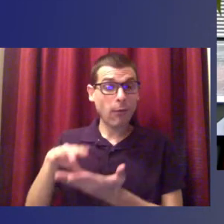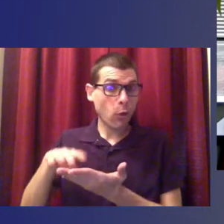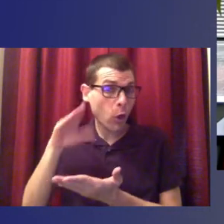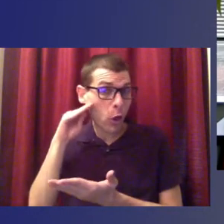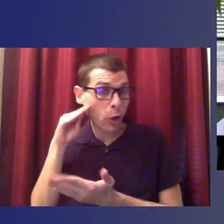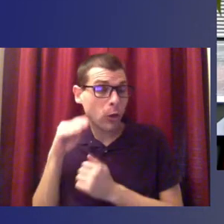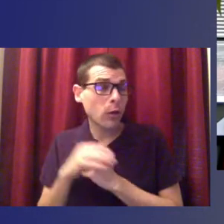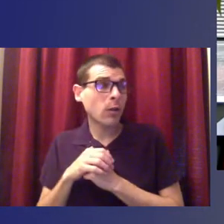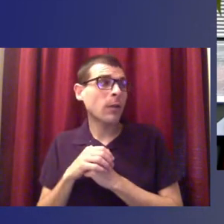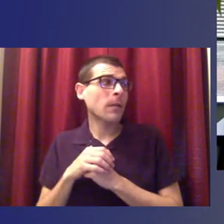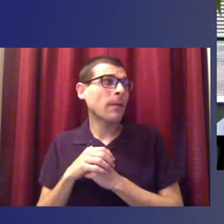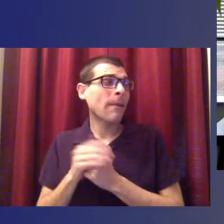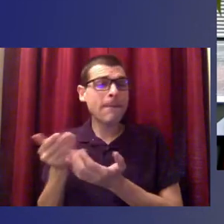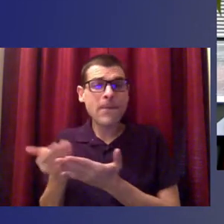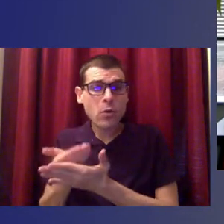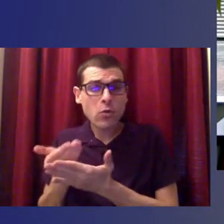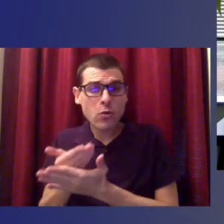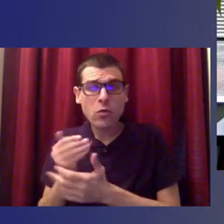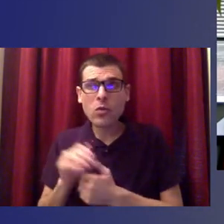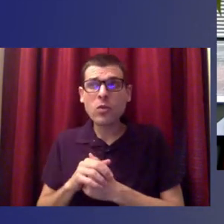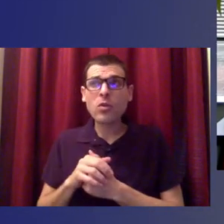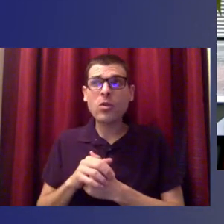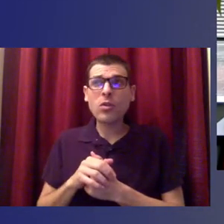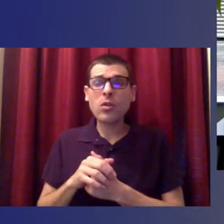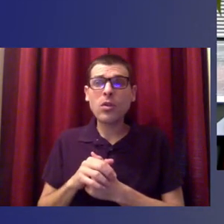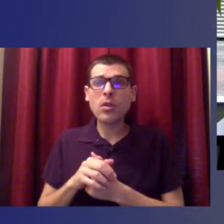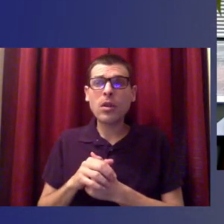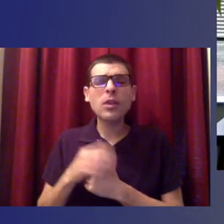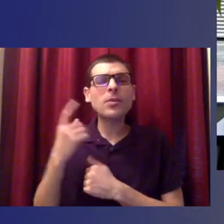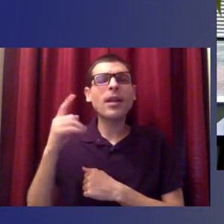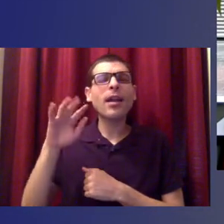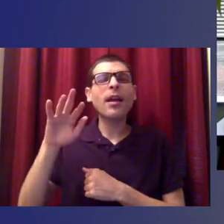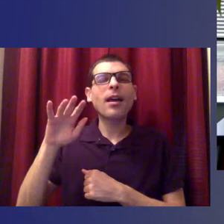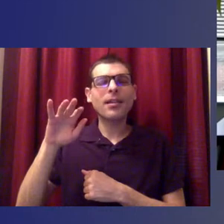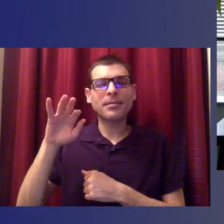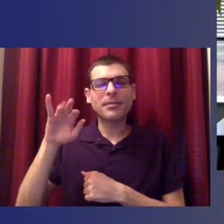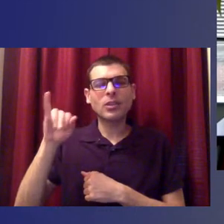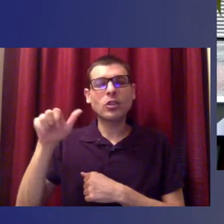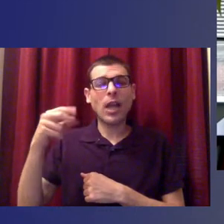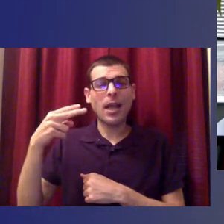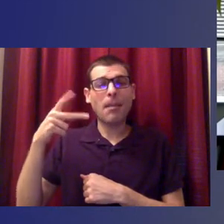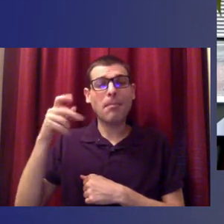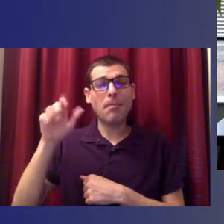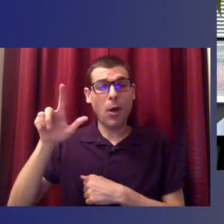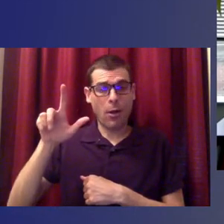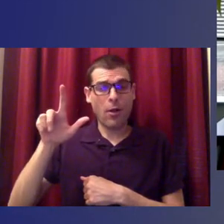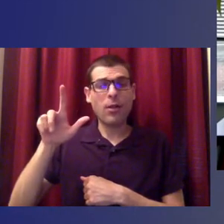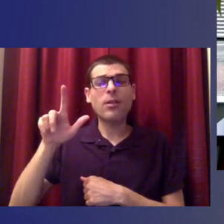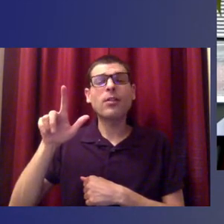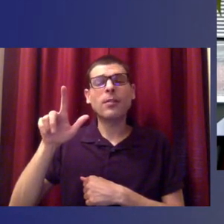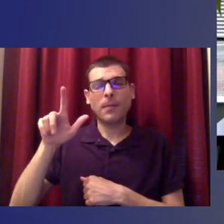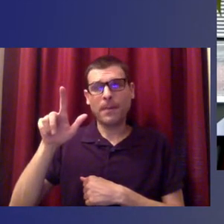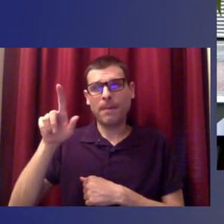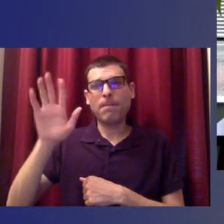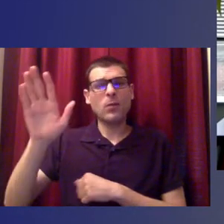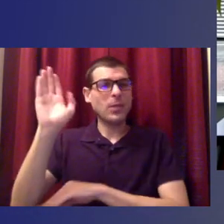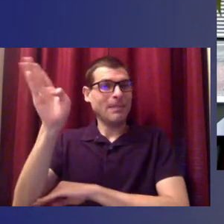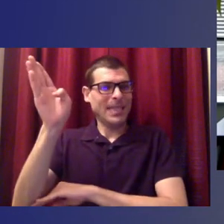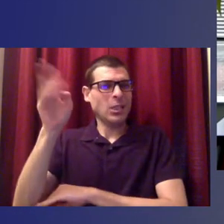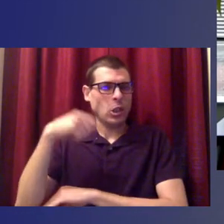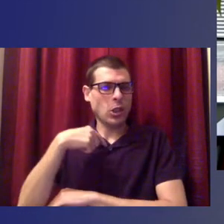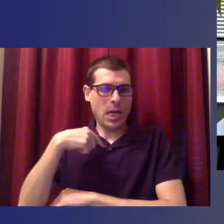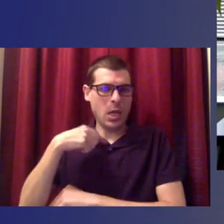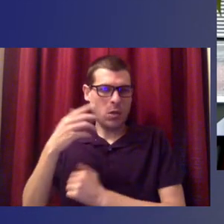well, and I'll credit Commissioner Jayapal, because she did say this in the speech that we heard from her. All of our